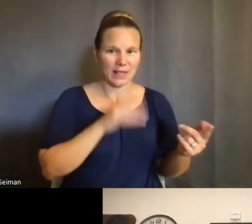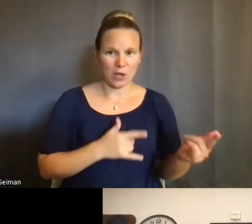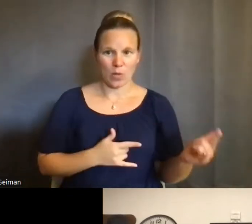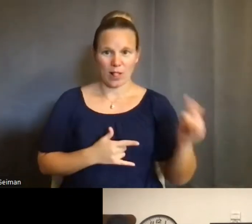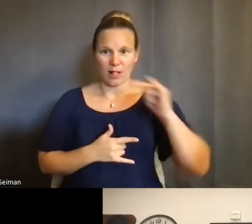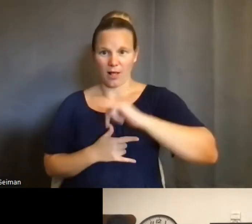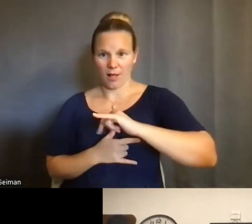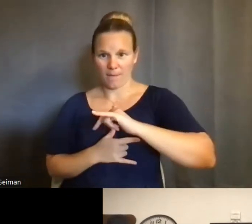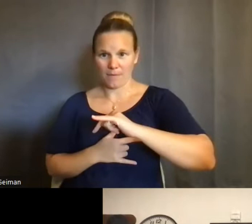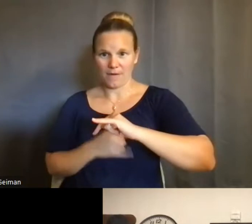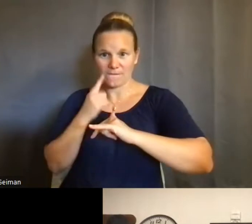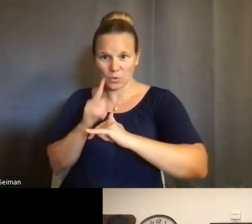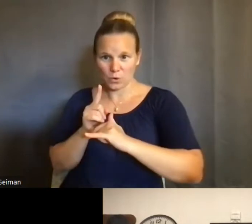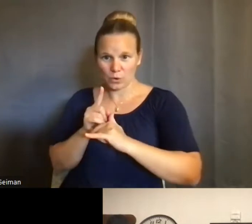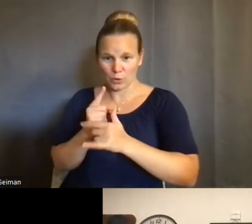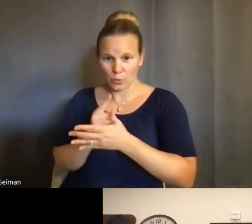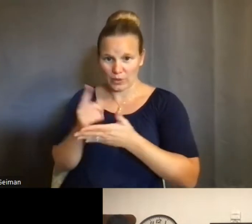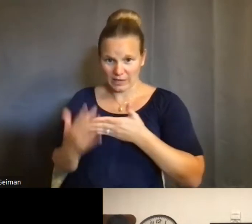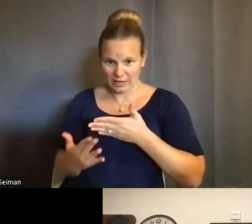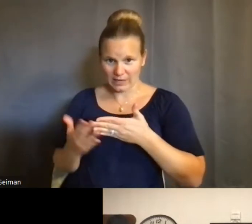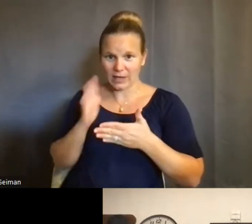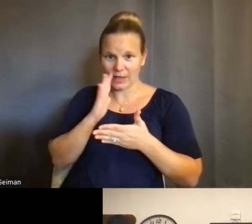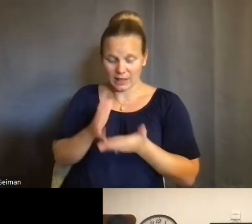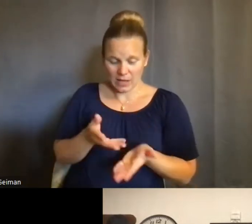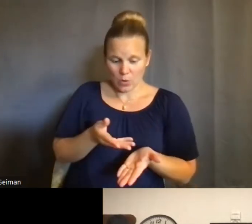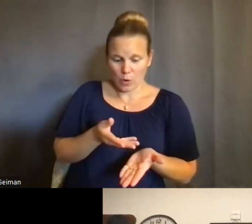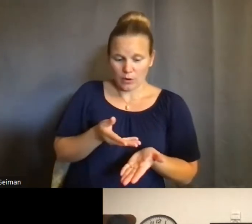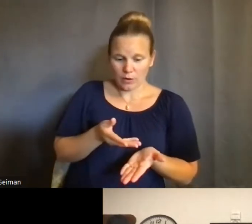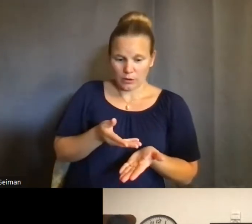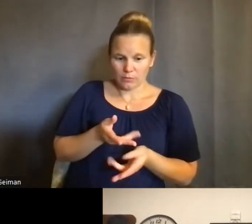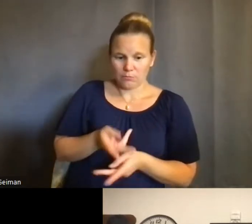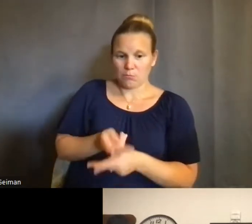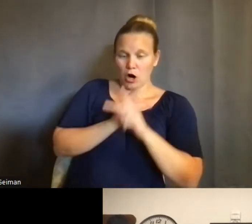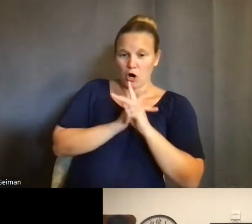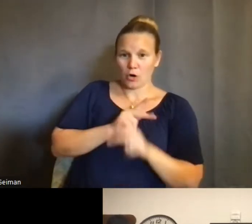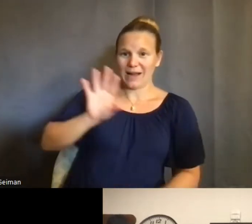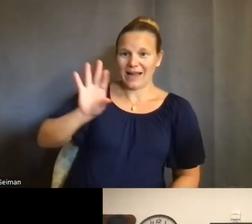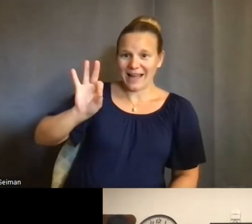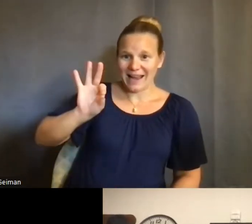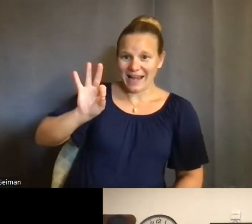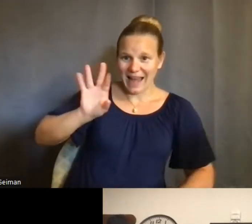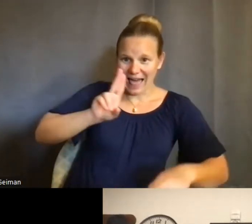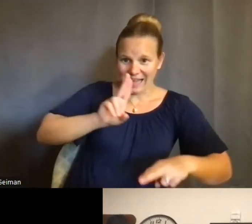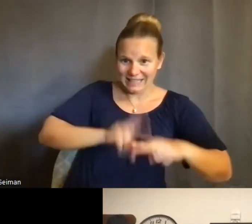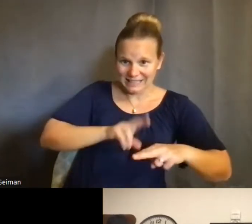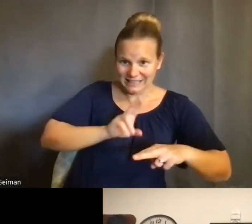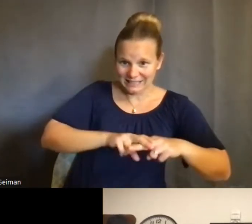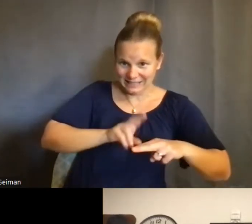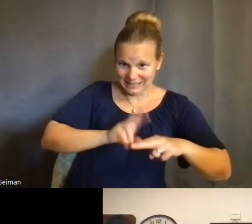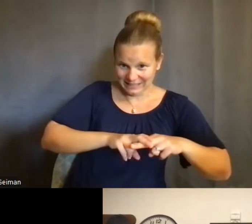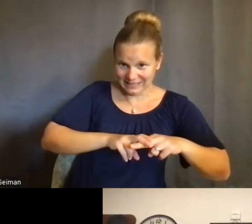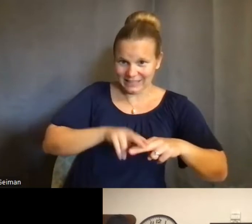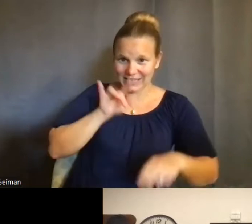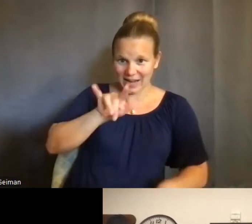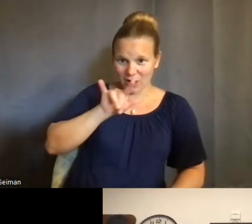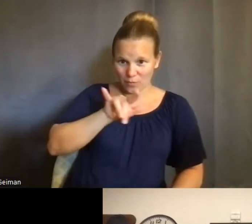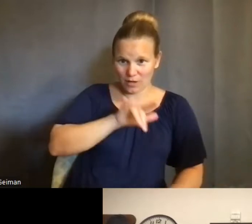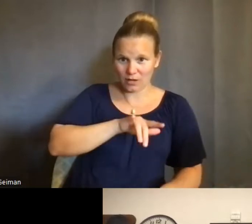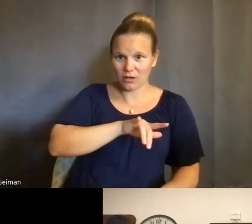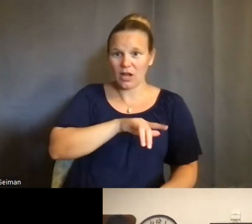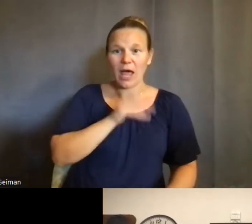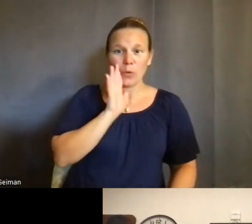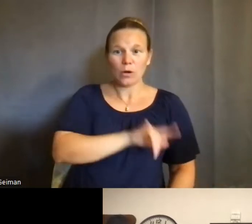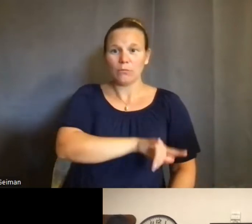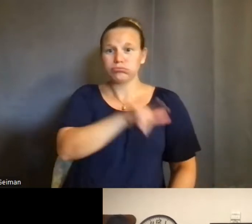weekend, and they'll charter a 9-seat airplane to bring two loads of those kids over here. And